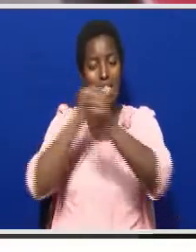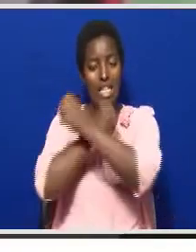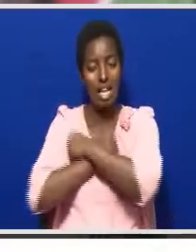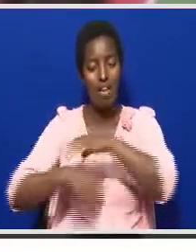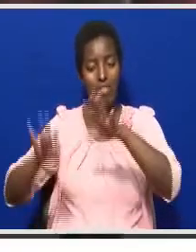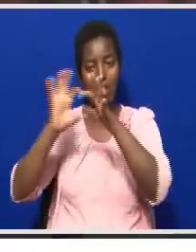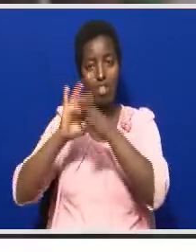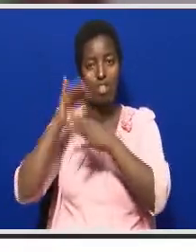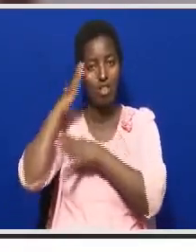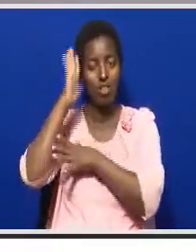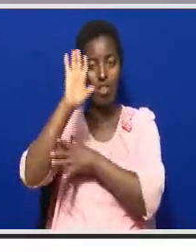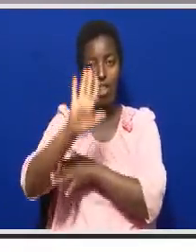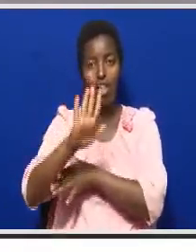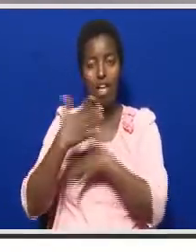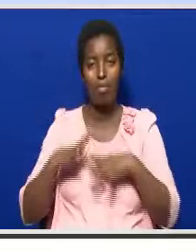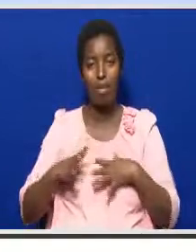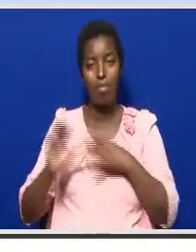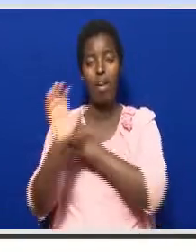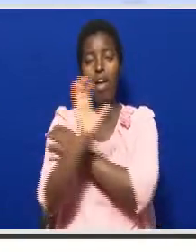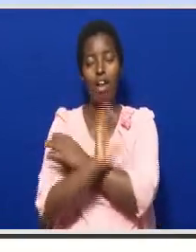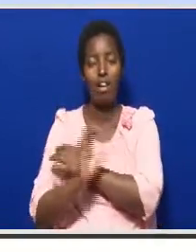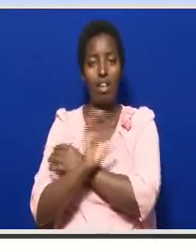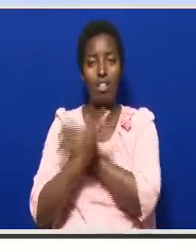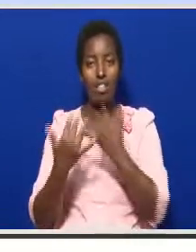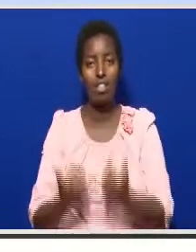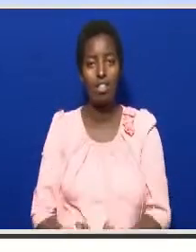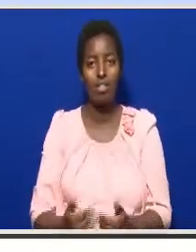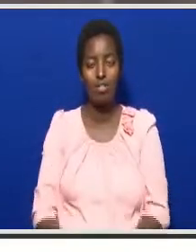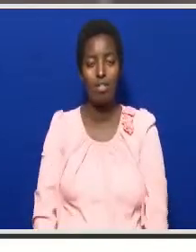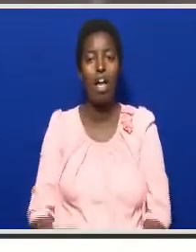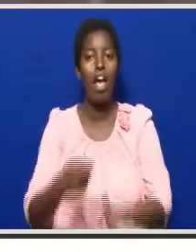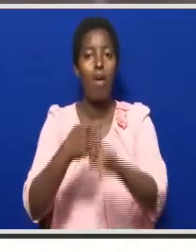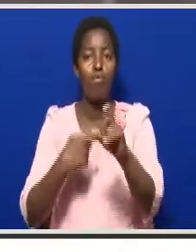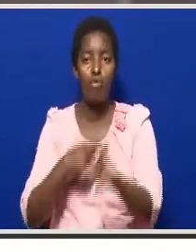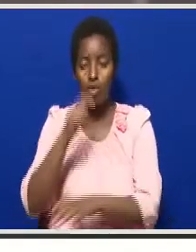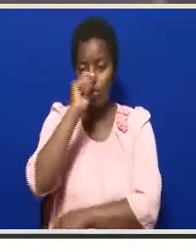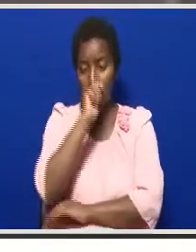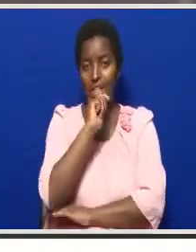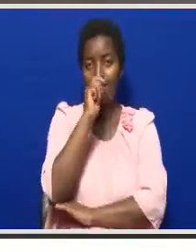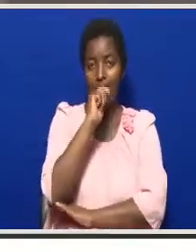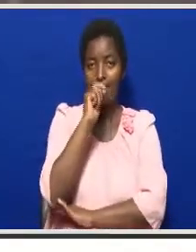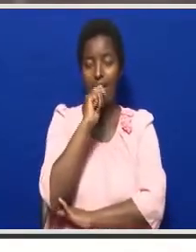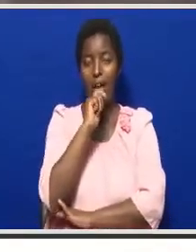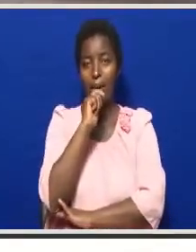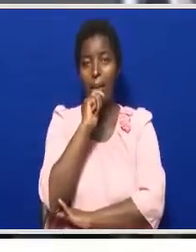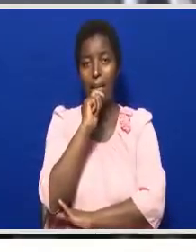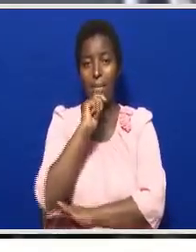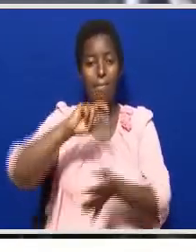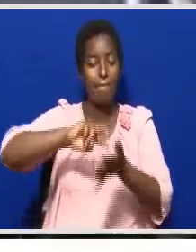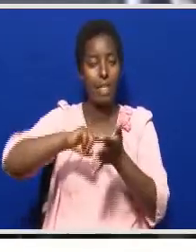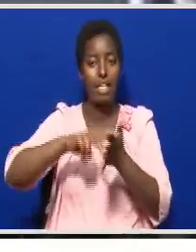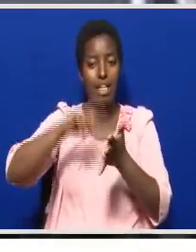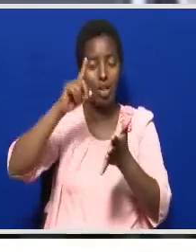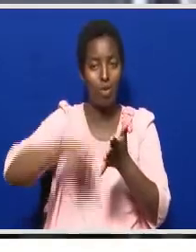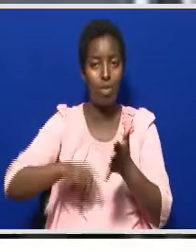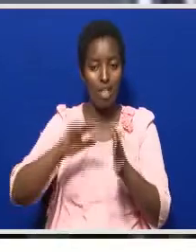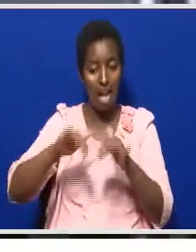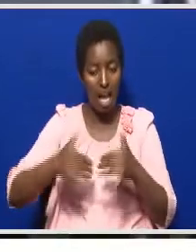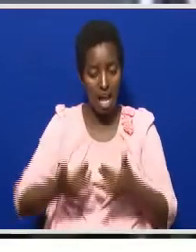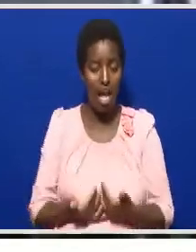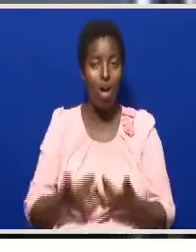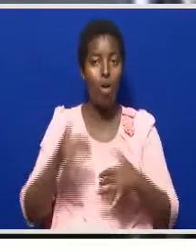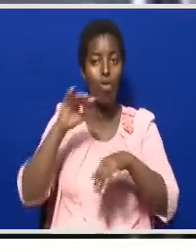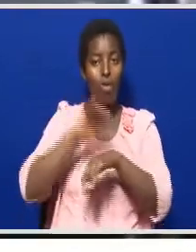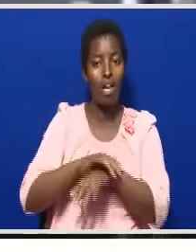unity to their people and country. Natokea Tanzania, Arusha. Hii inamaanisha ni jinsi gani tuko na